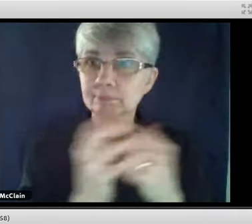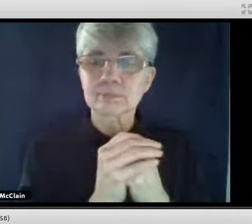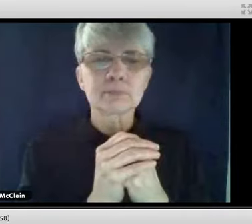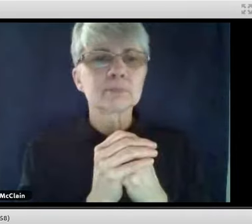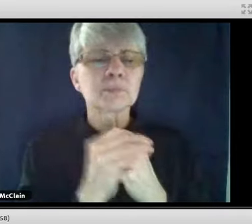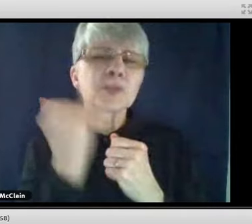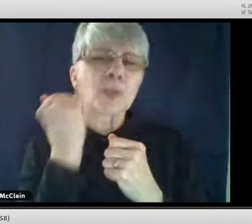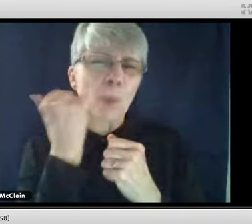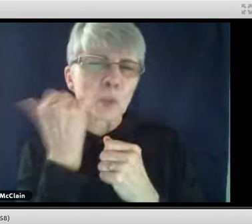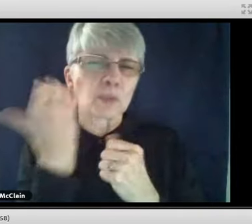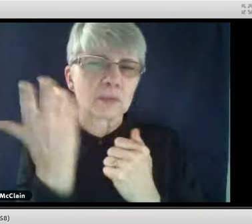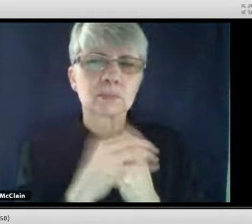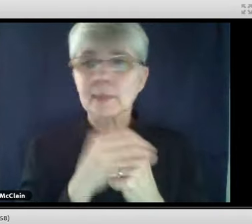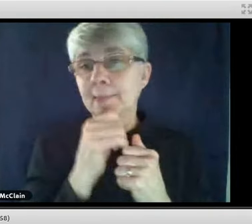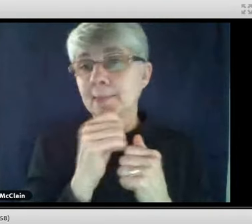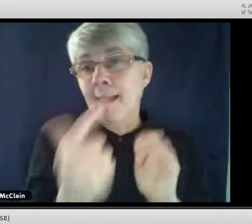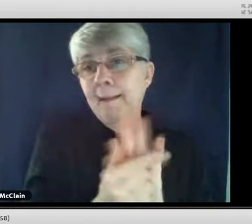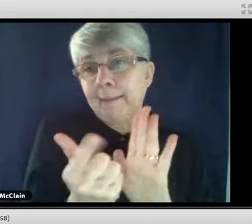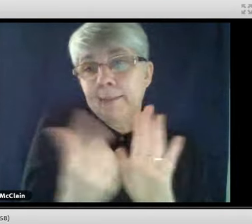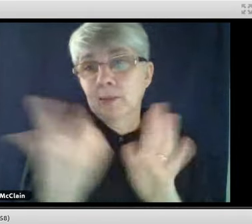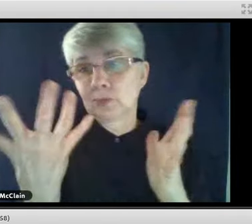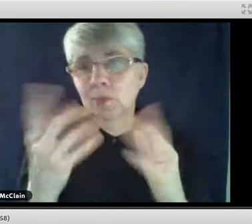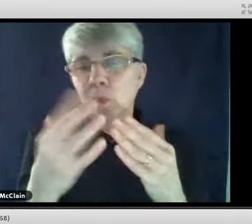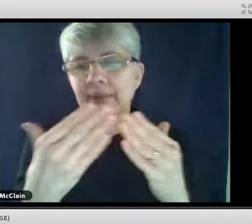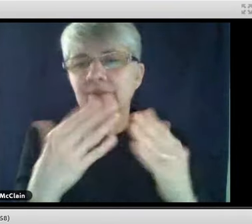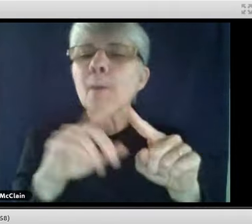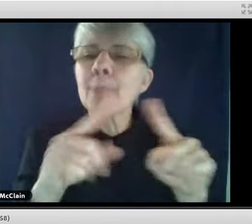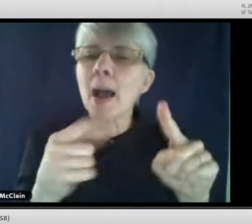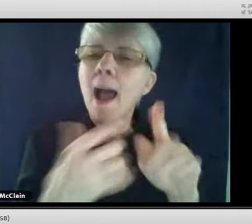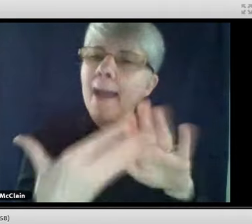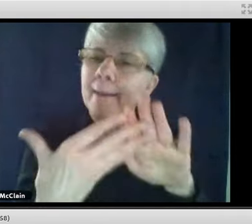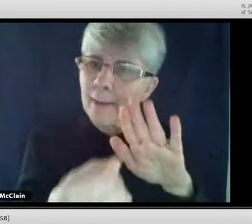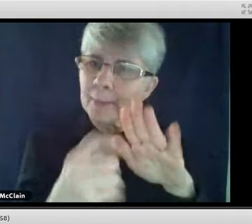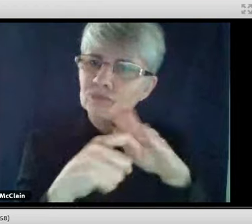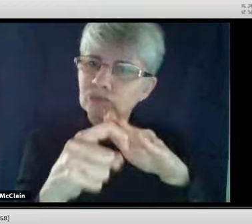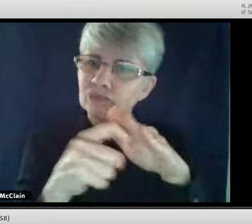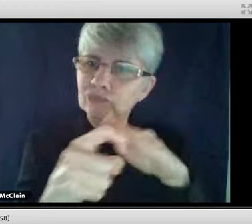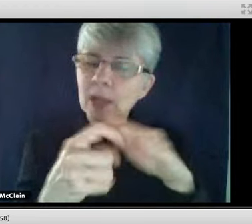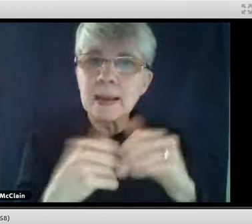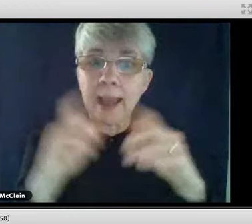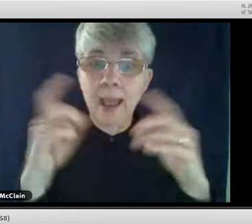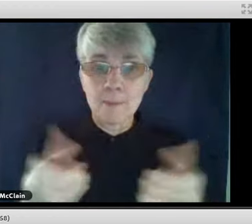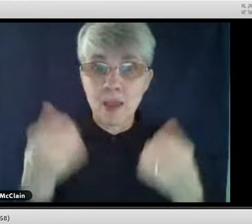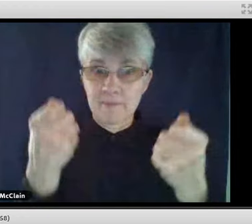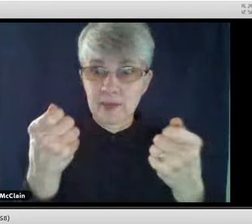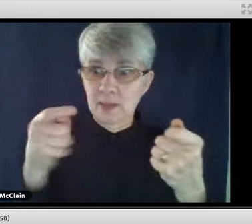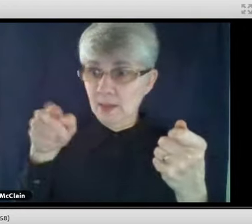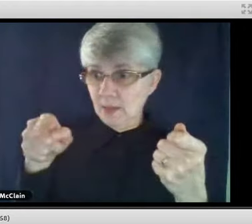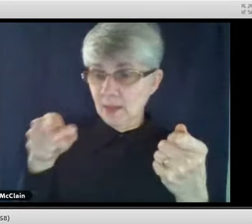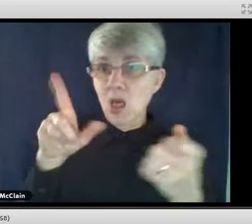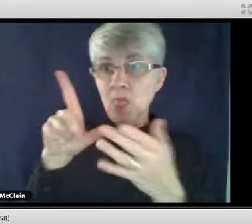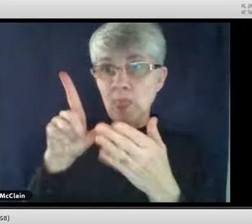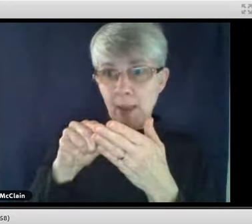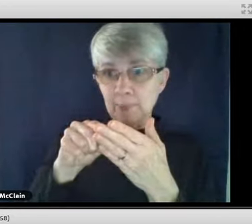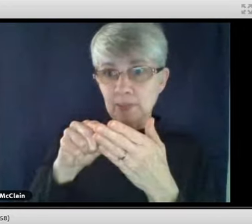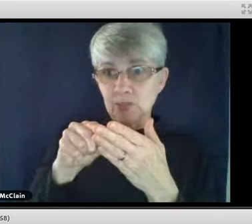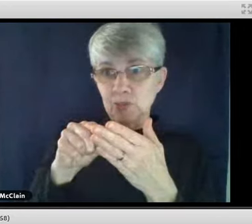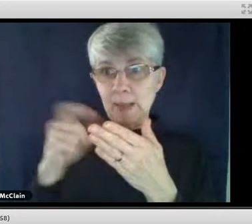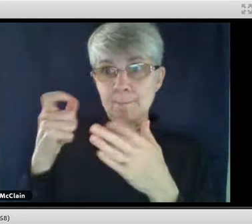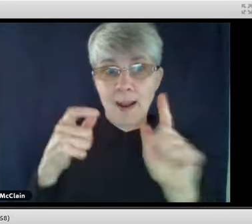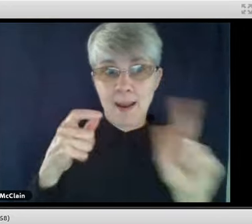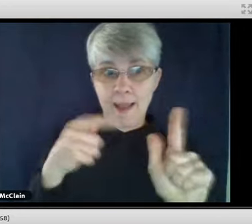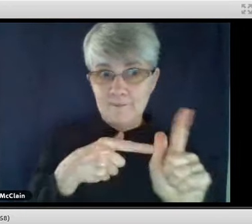And hopefully not illegally, whatever. But I make a photocopy of it. Now I'm holding not only like the published paperback in my left